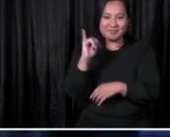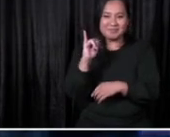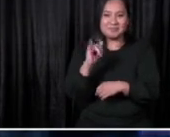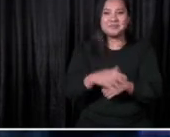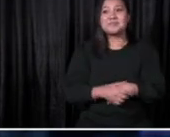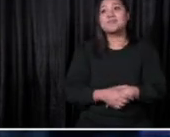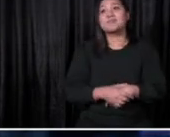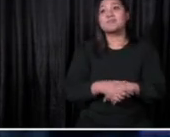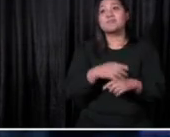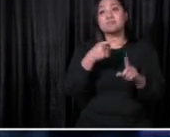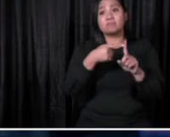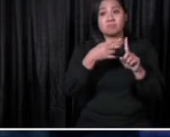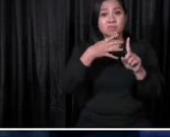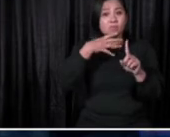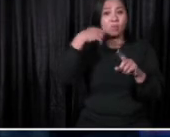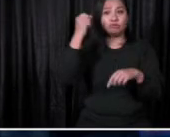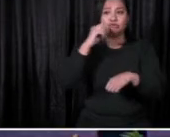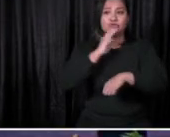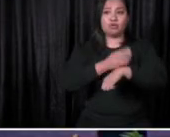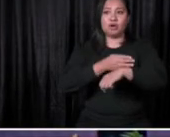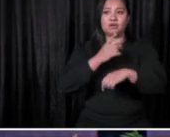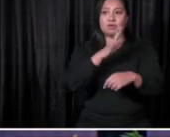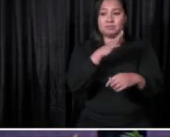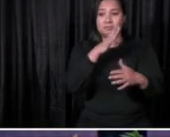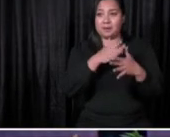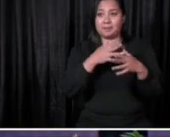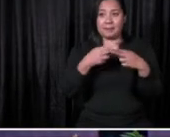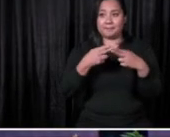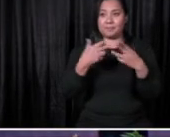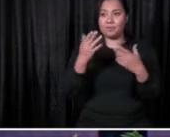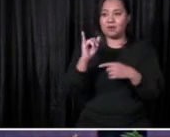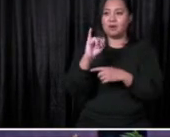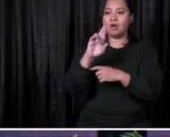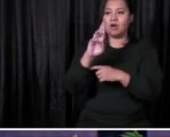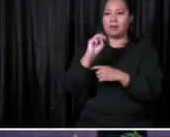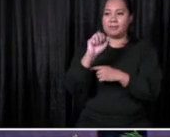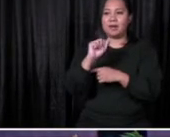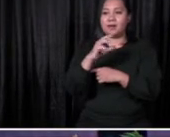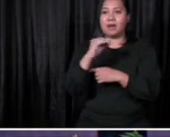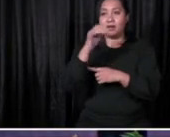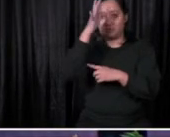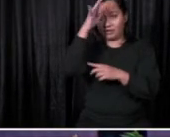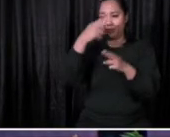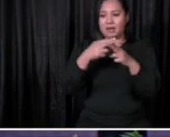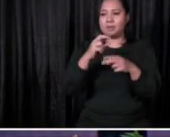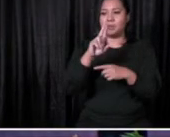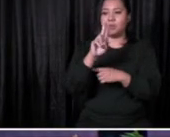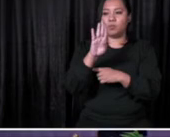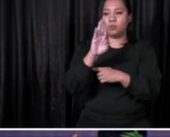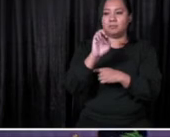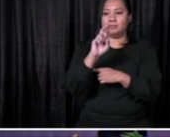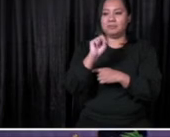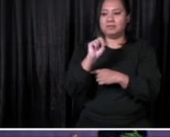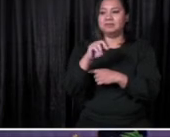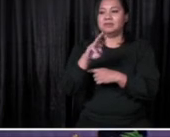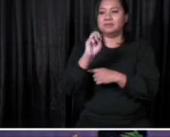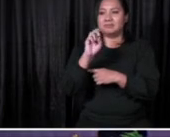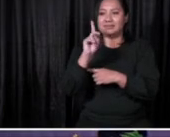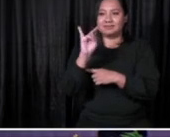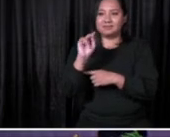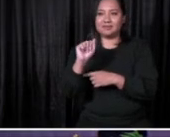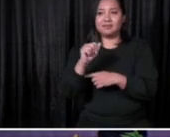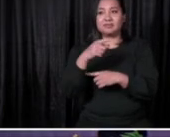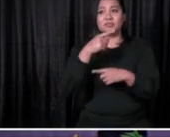and is the eldest daughter to Ima and Ruben Medina. During her time at Sacramento